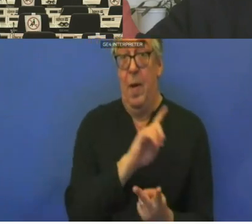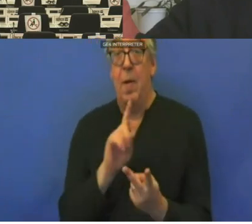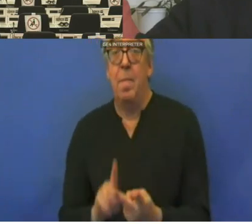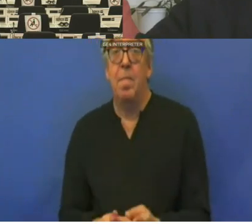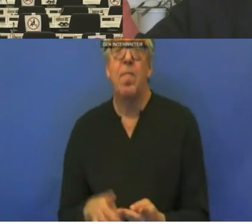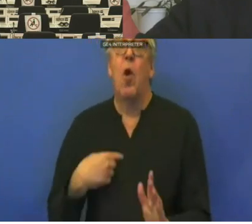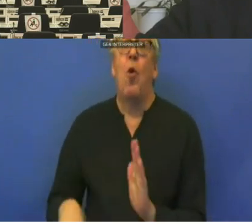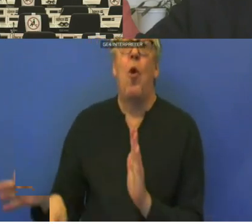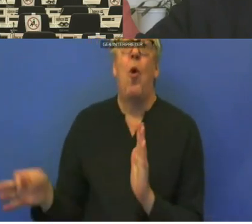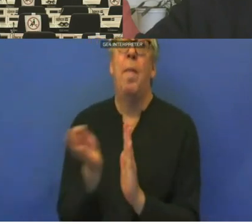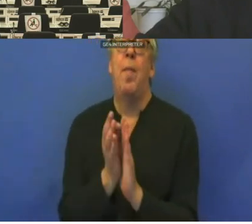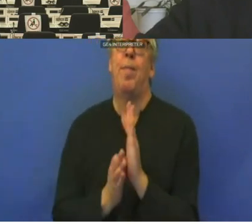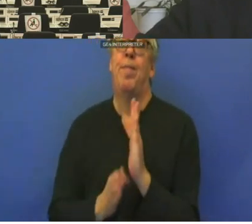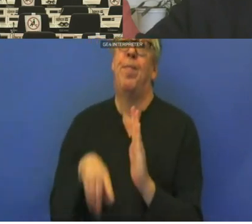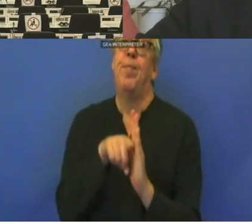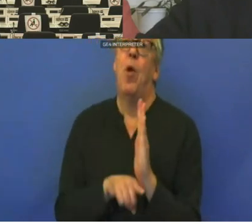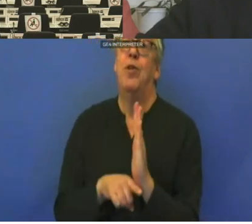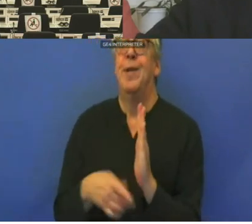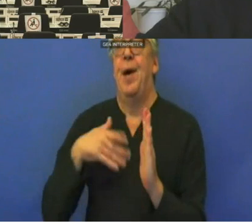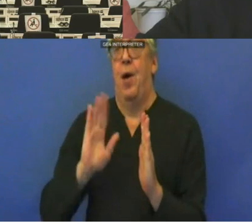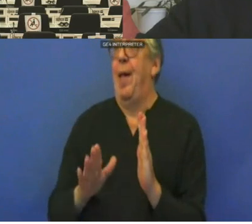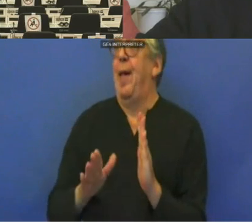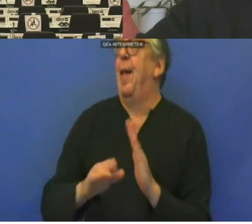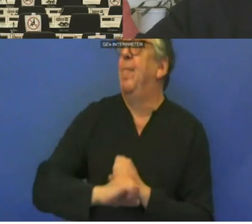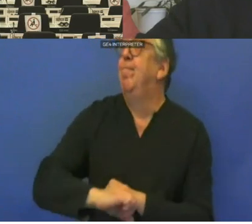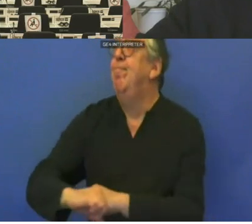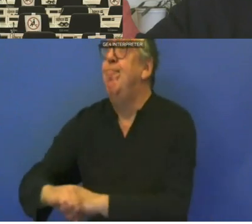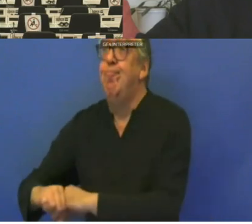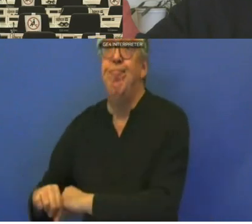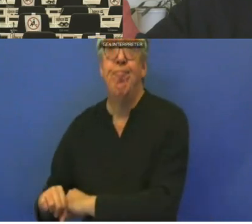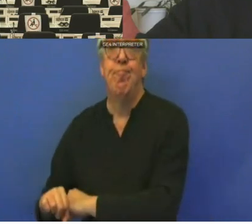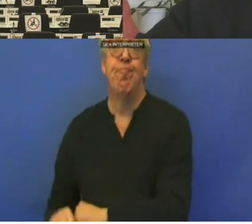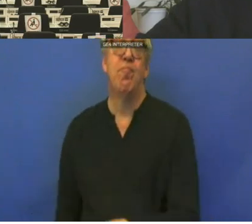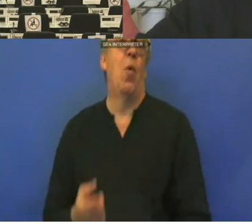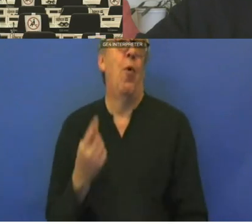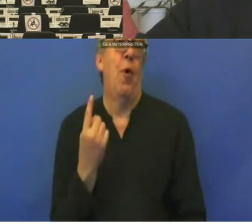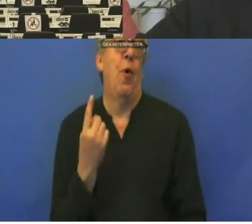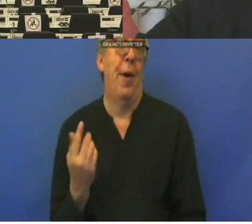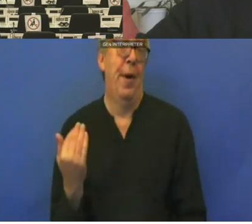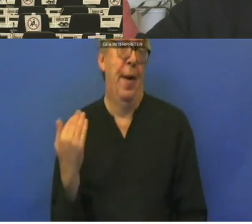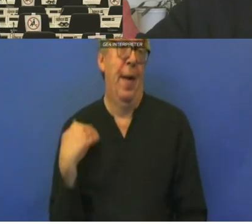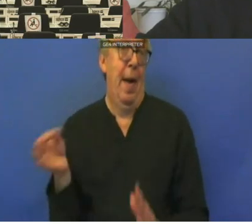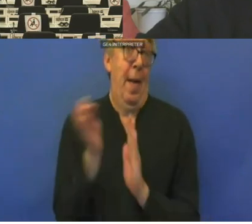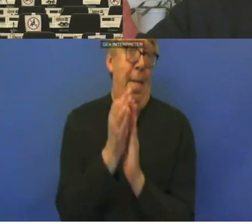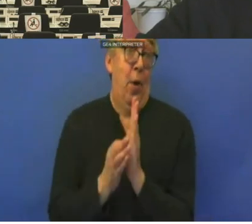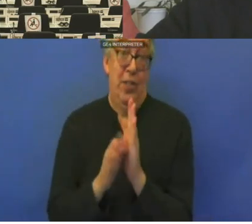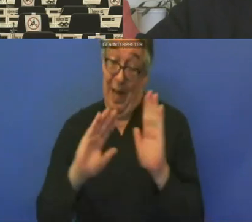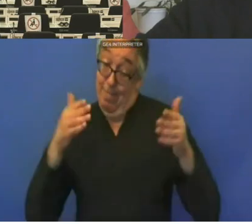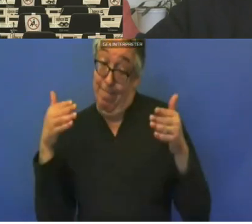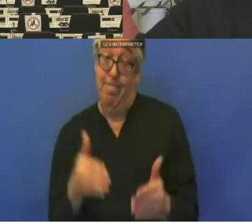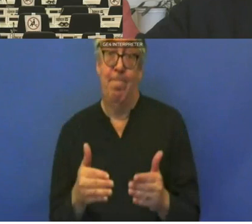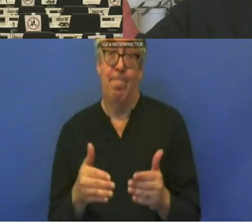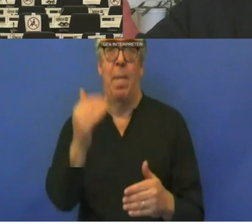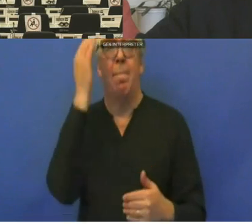papers, which one of the recent one was dedicated to the mental health, specifically in, but